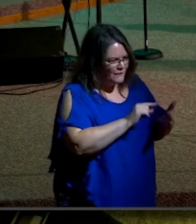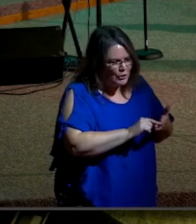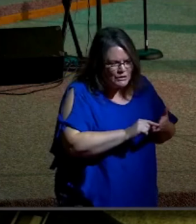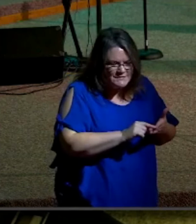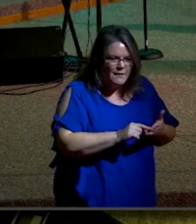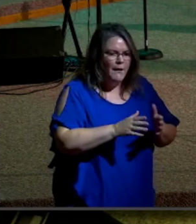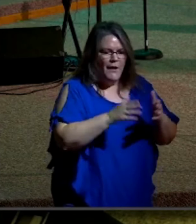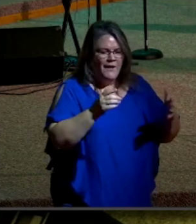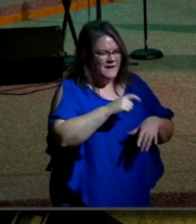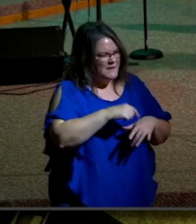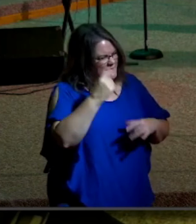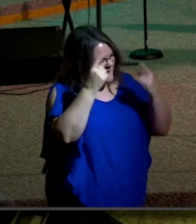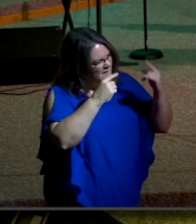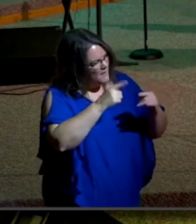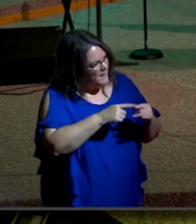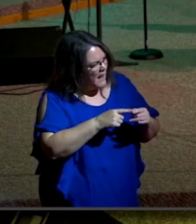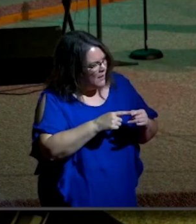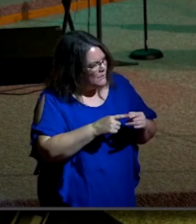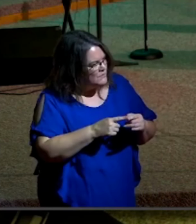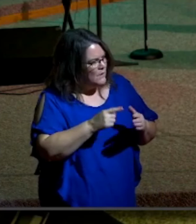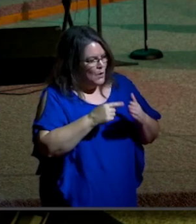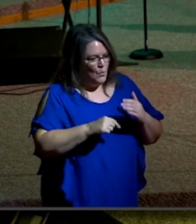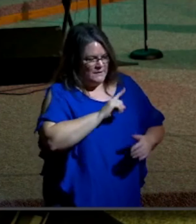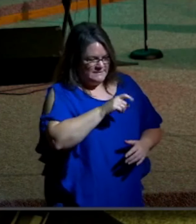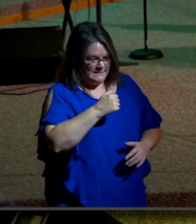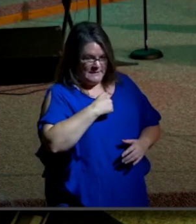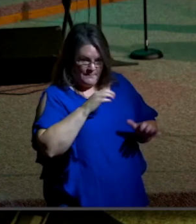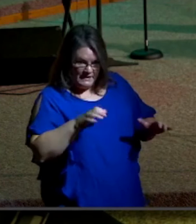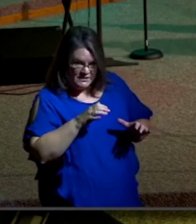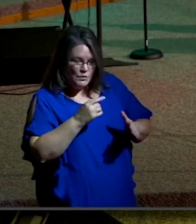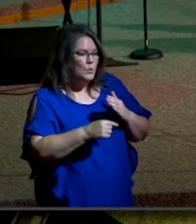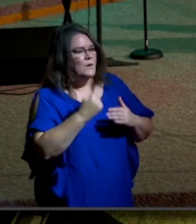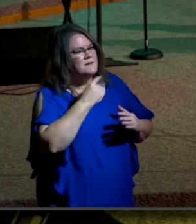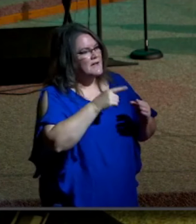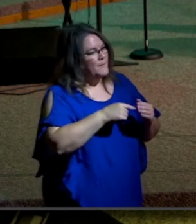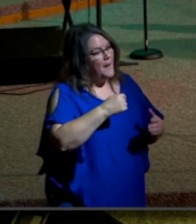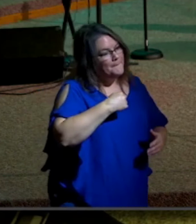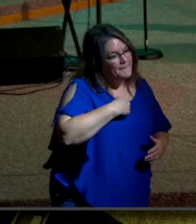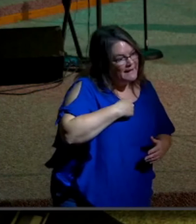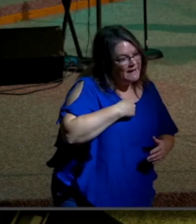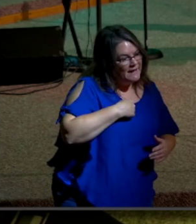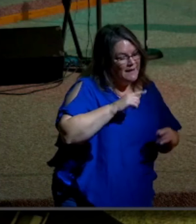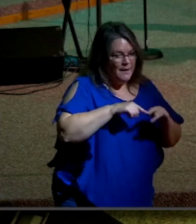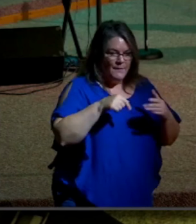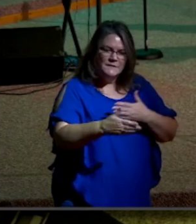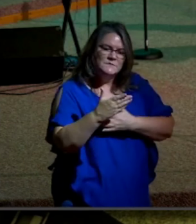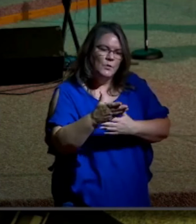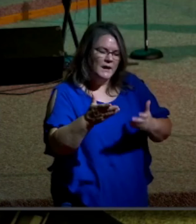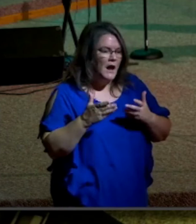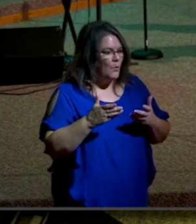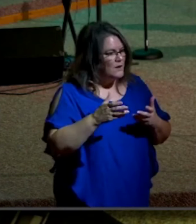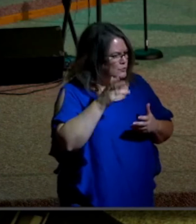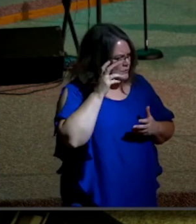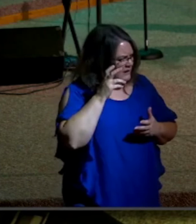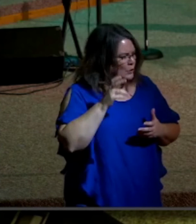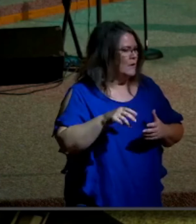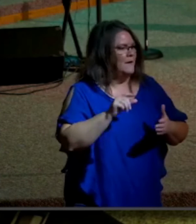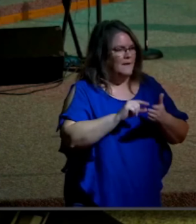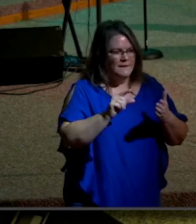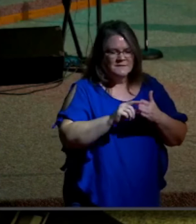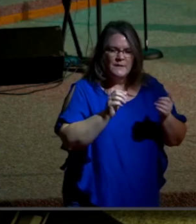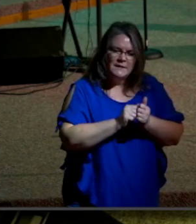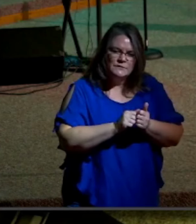times I think about what it's asking me to do. What does it say about me? But this morning, I want you to hear this passage with